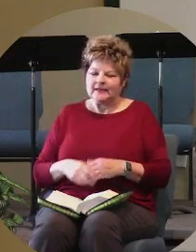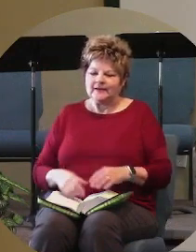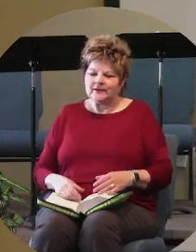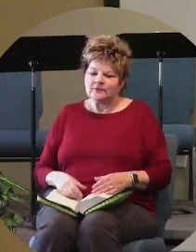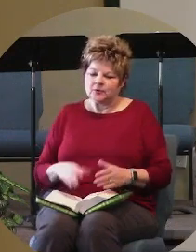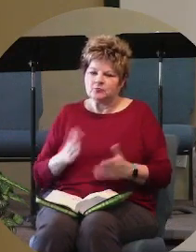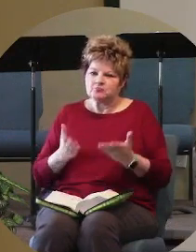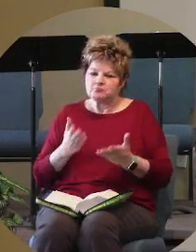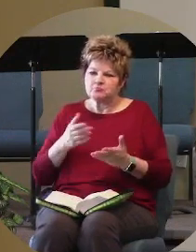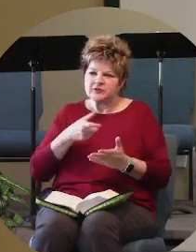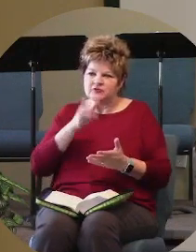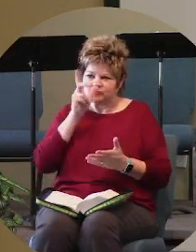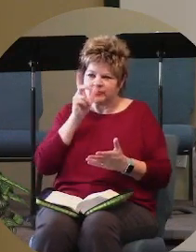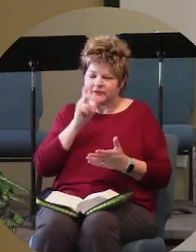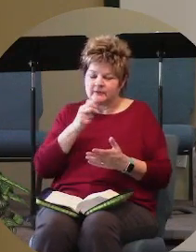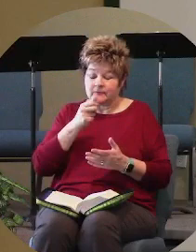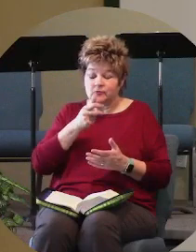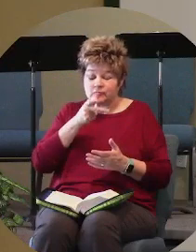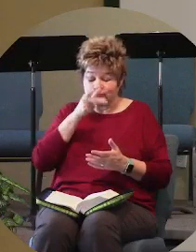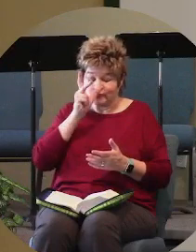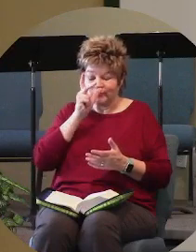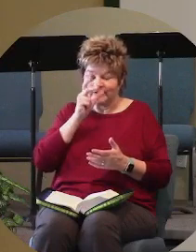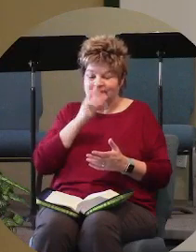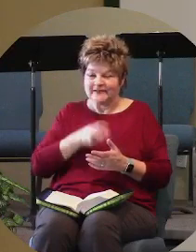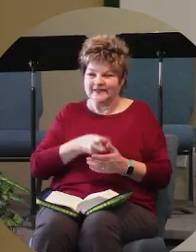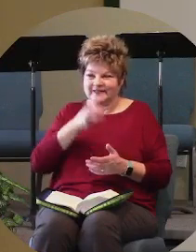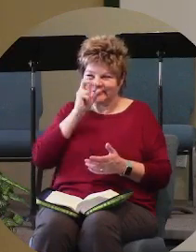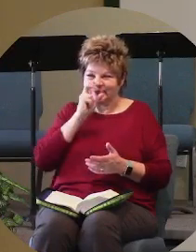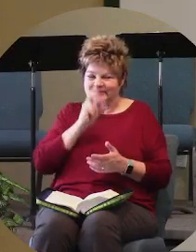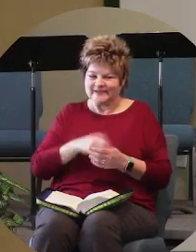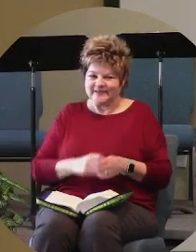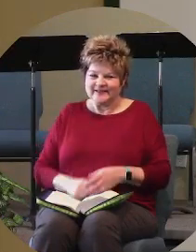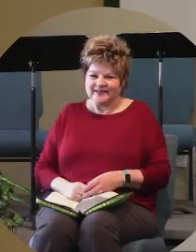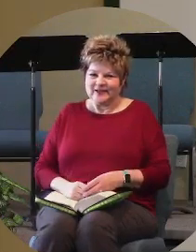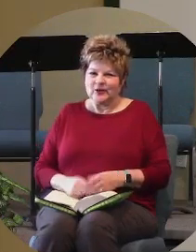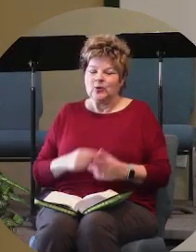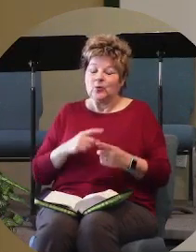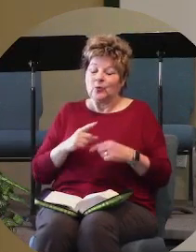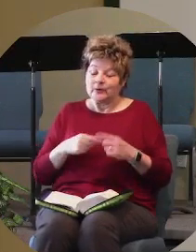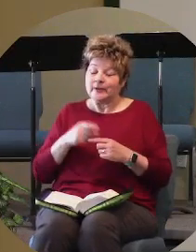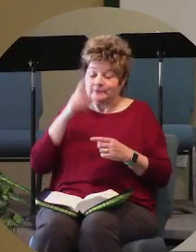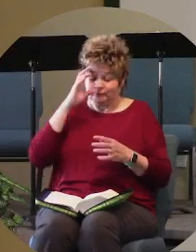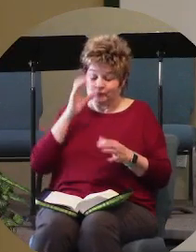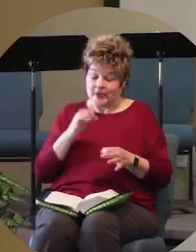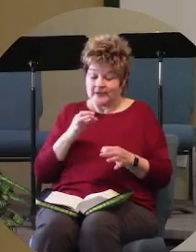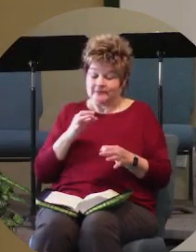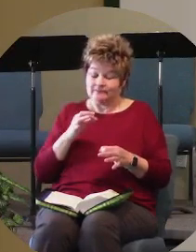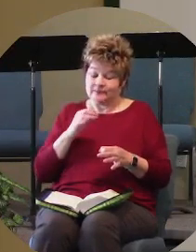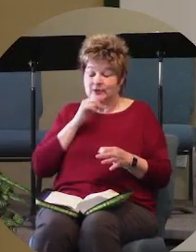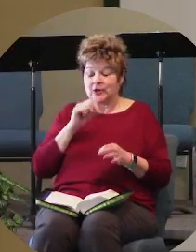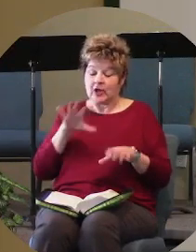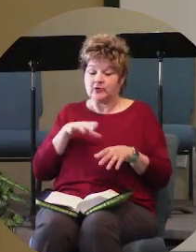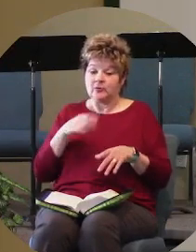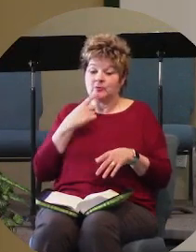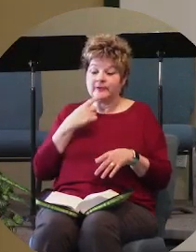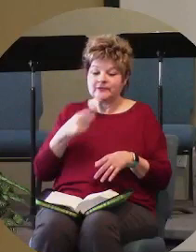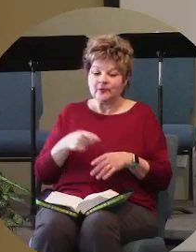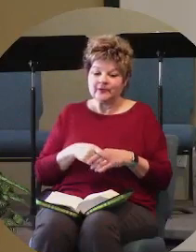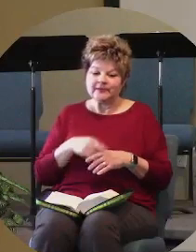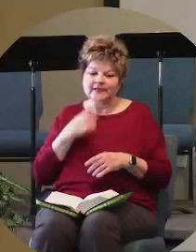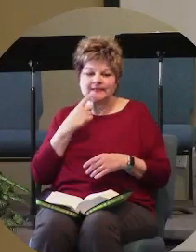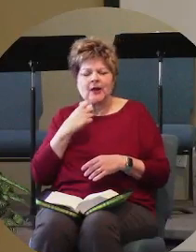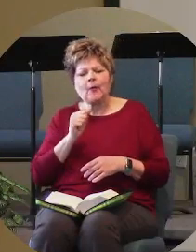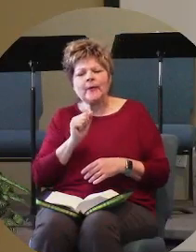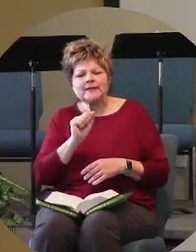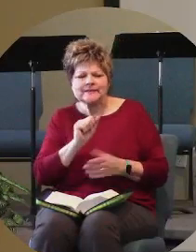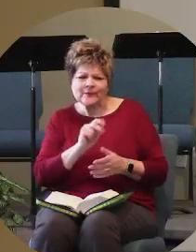Pretty strict. And, you know, when we chose not to do what we were told, they said, oh, it's okay,